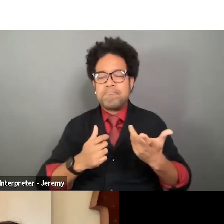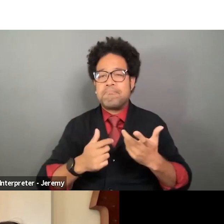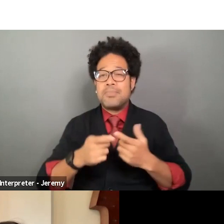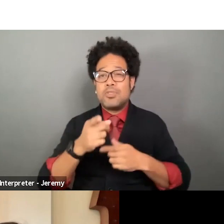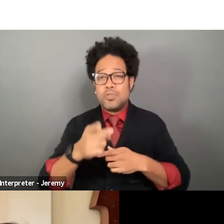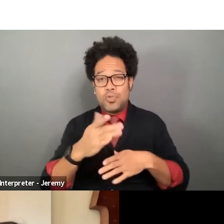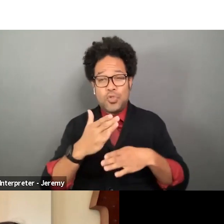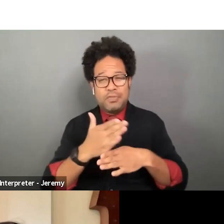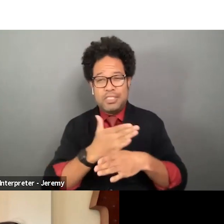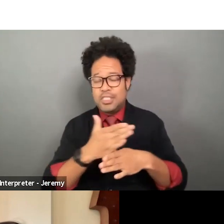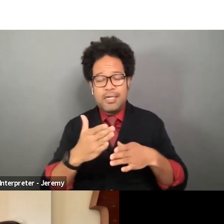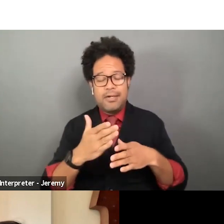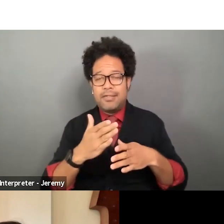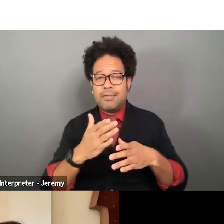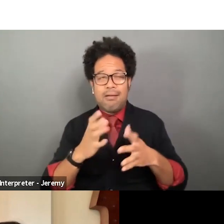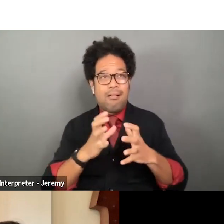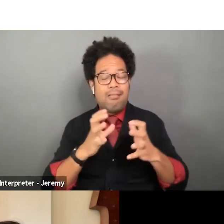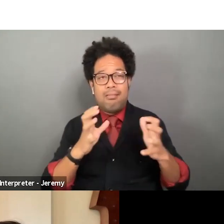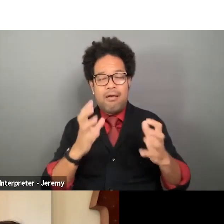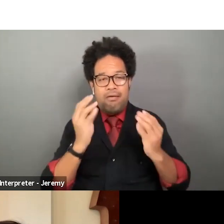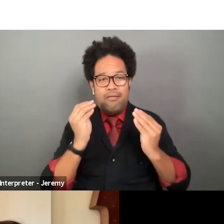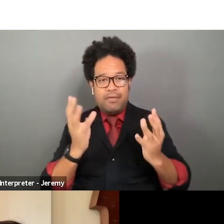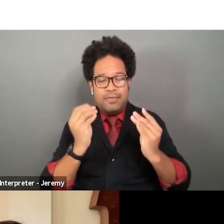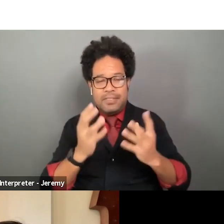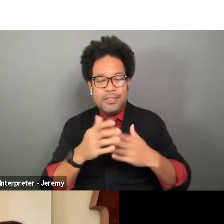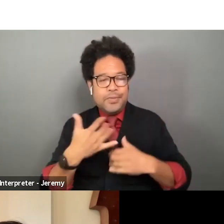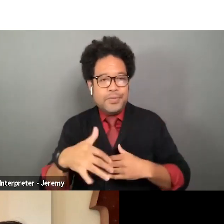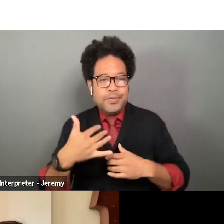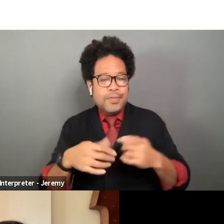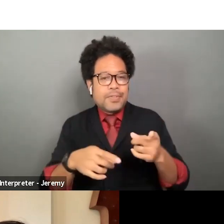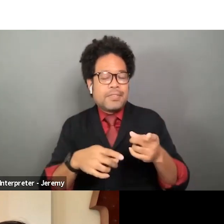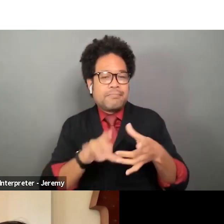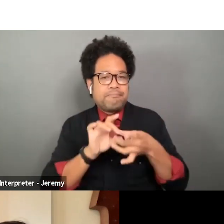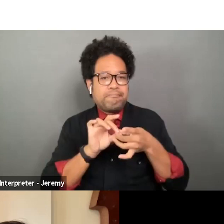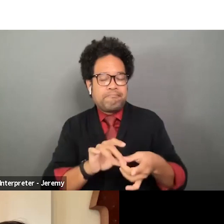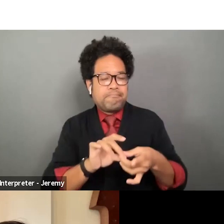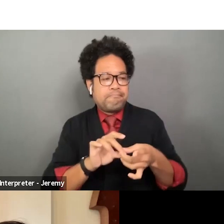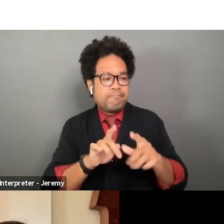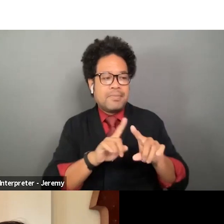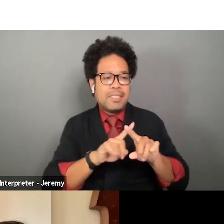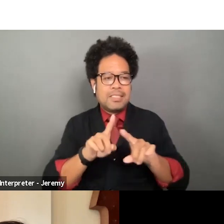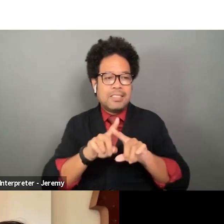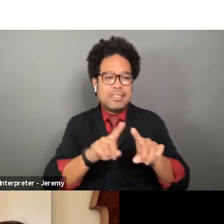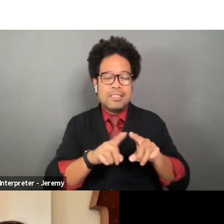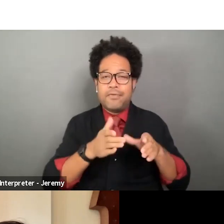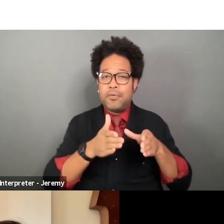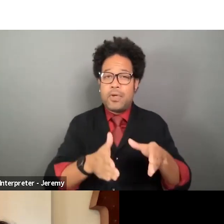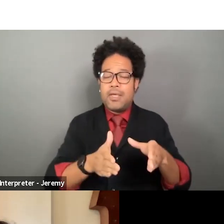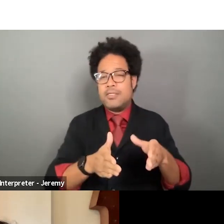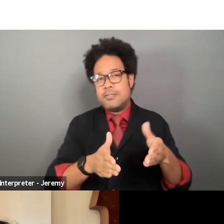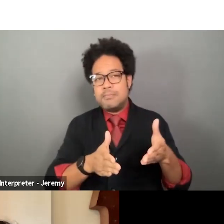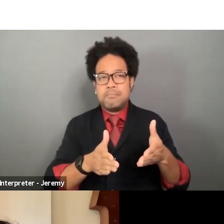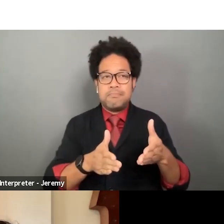an incredible wealth of information about different ways to